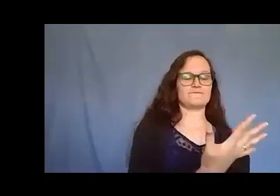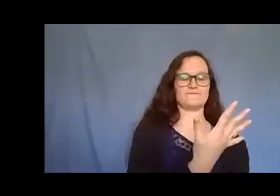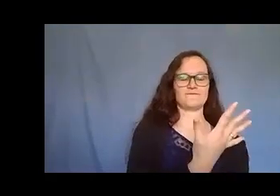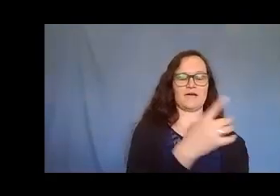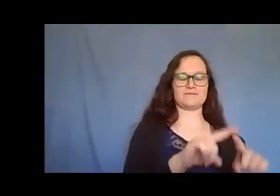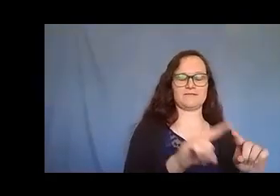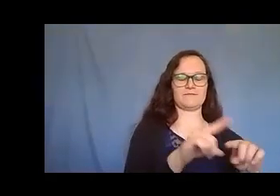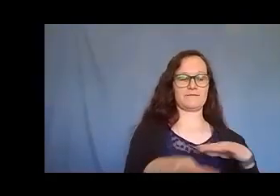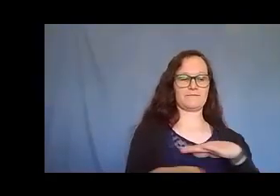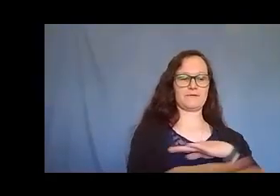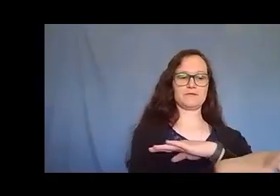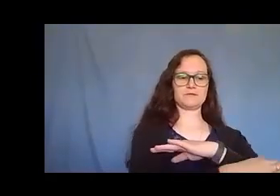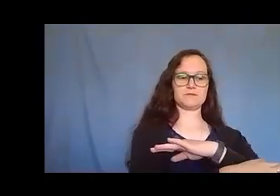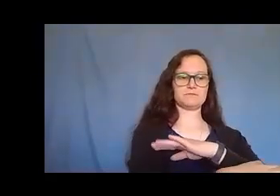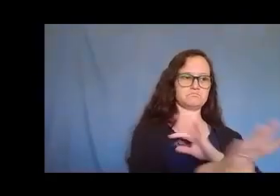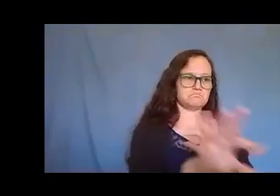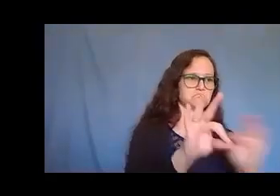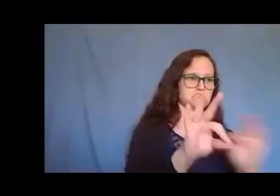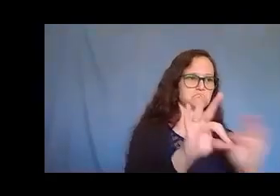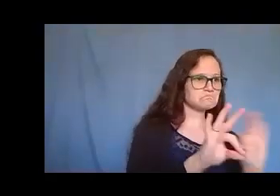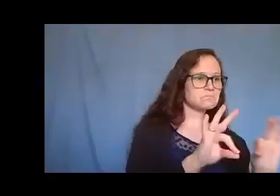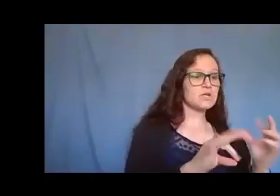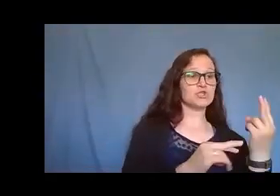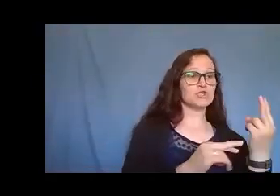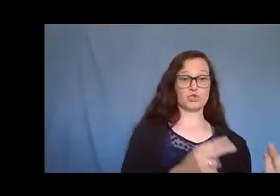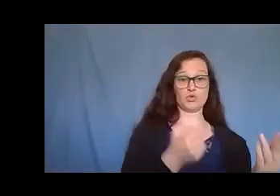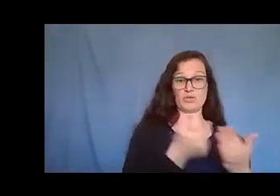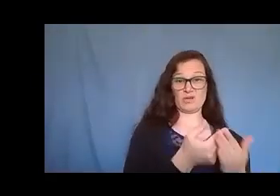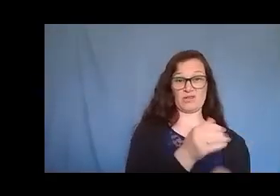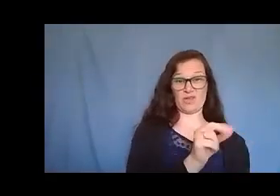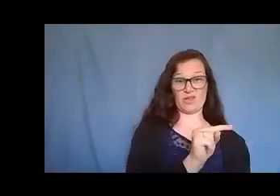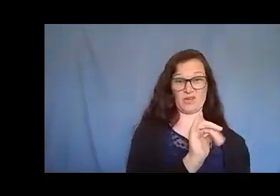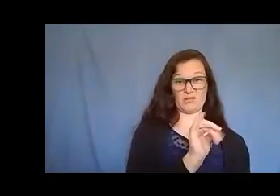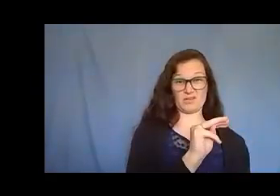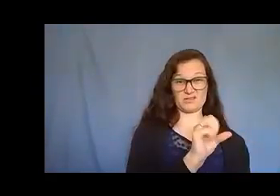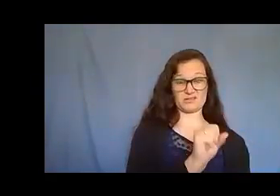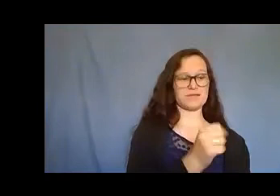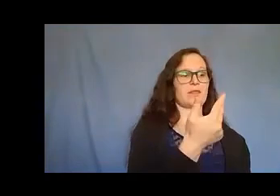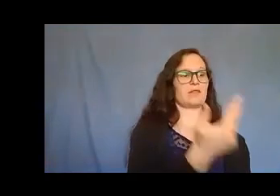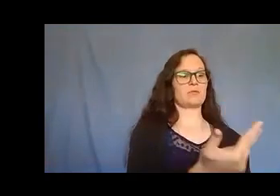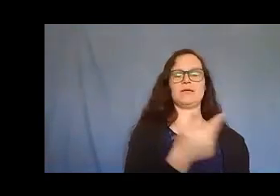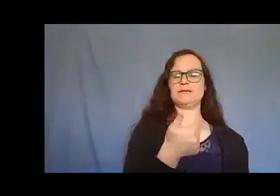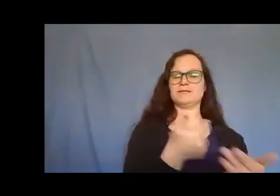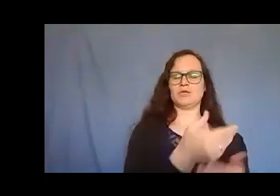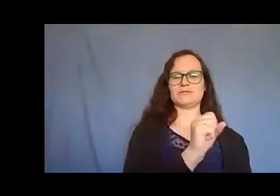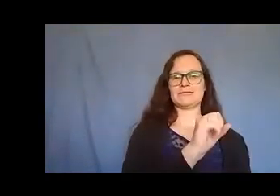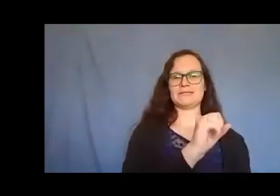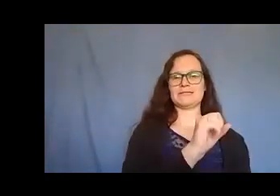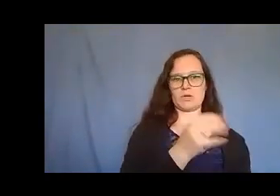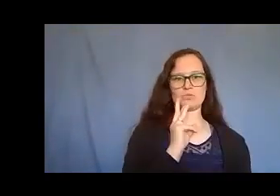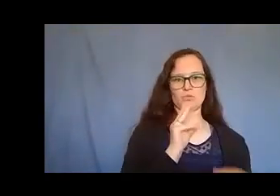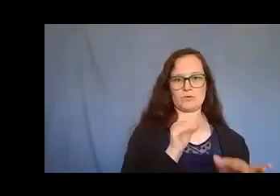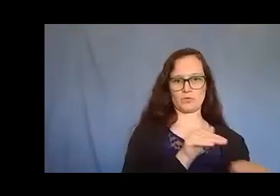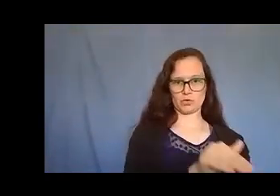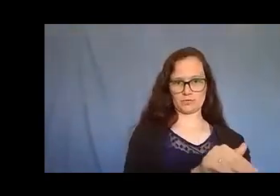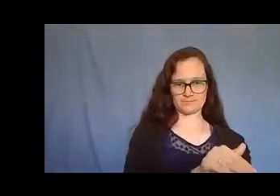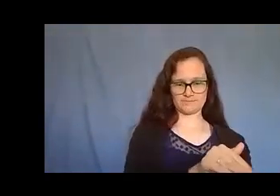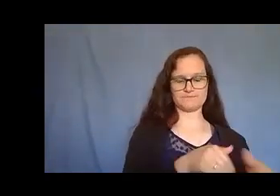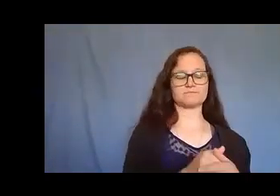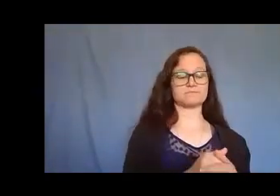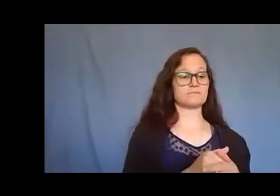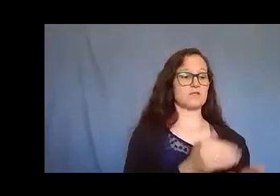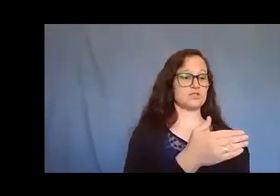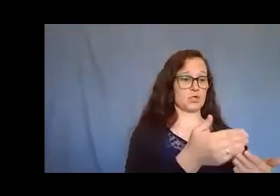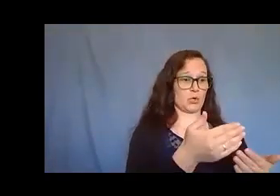through volunteers, 2 fields along the Animas, and 3 fields along the San Juan River. Each field was sectioned into